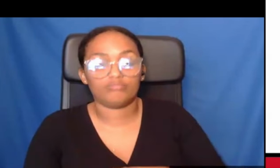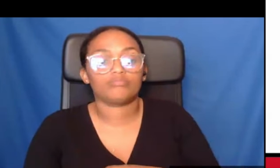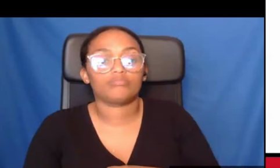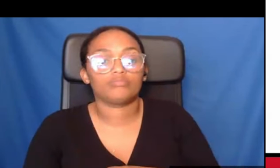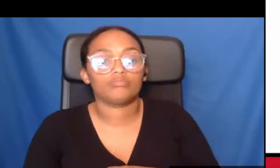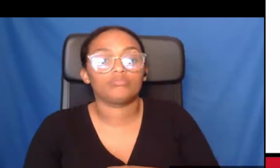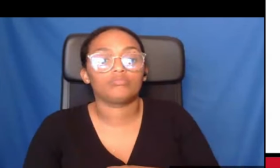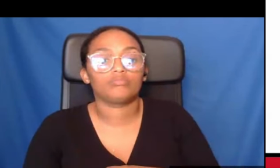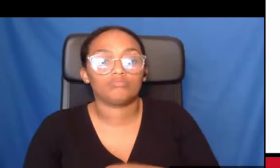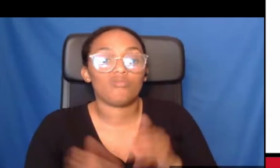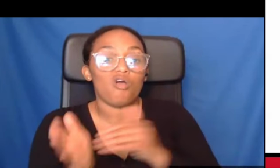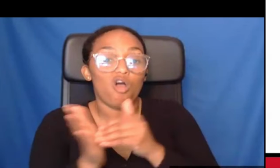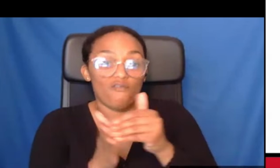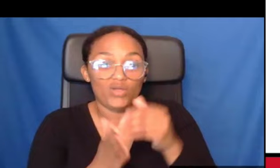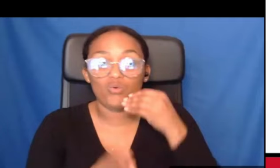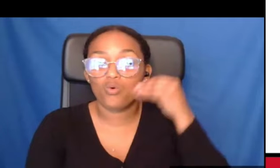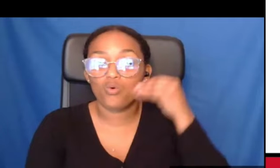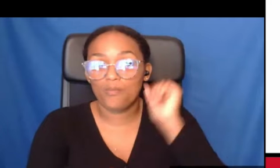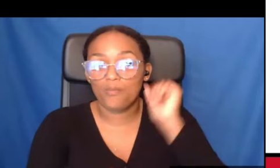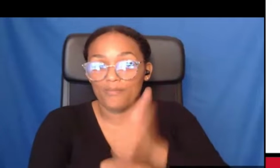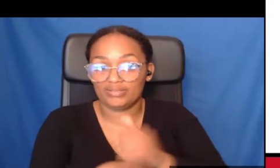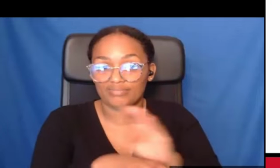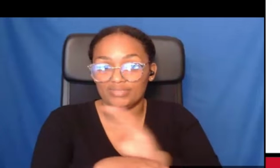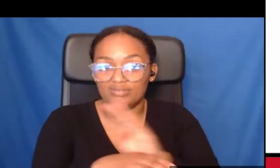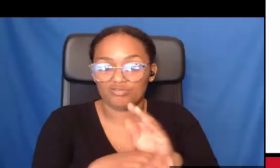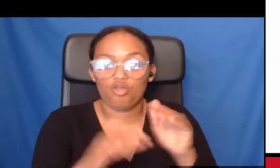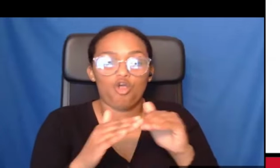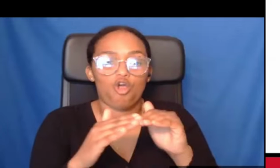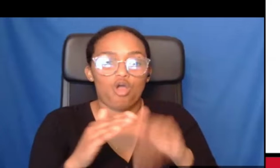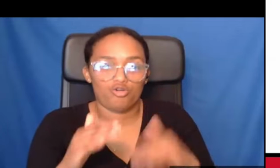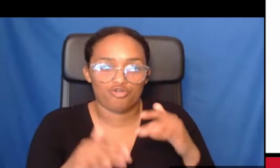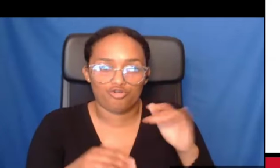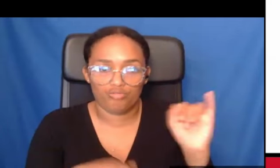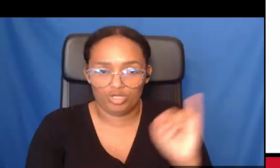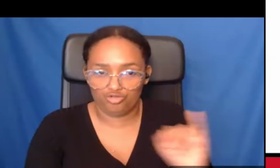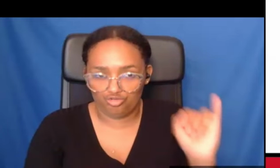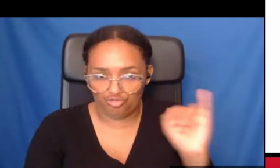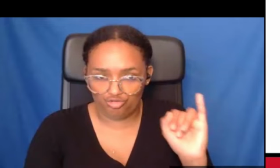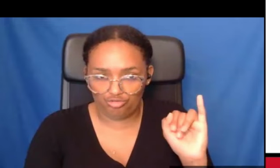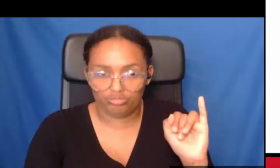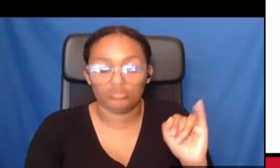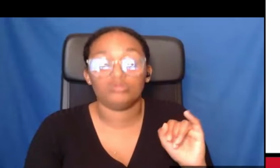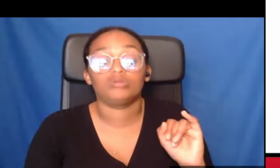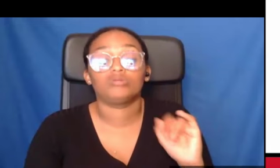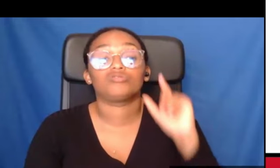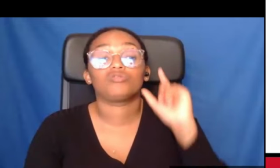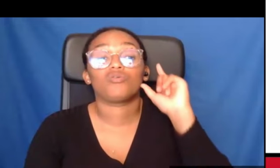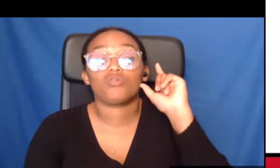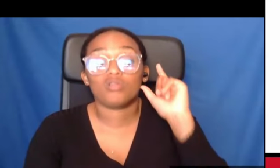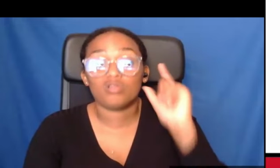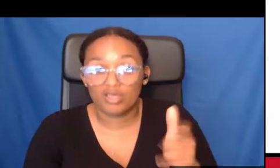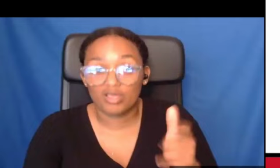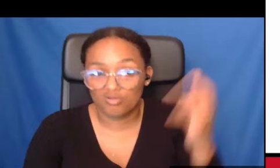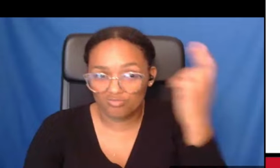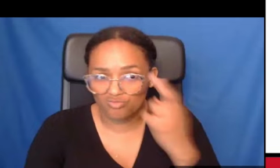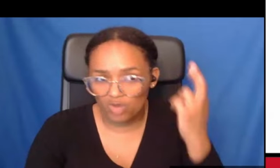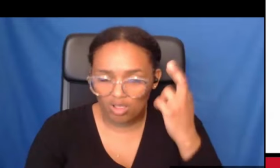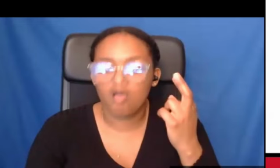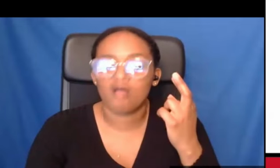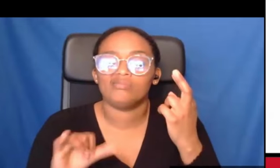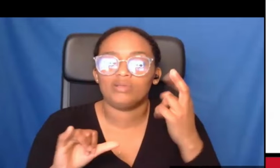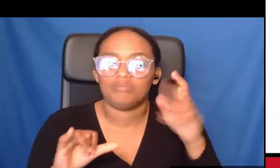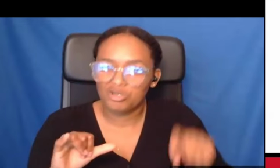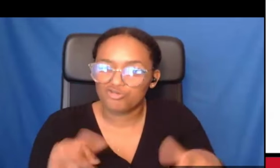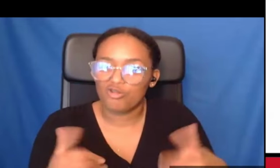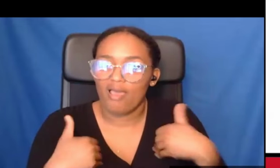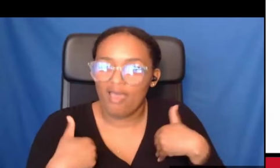underinsured, a fact the business owner usually discovers after an incident or loss occurs. So they're depending on just